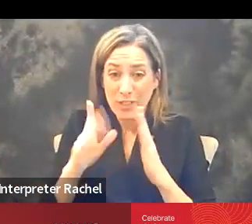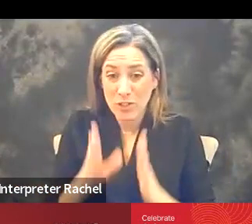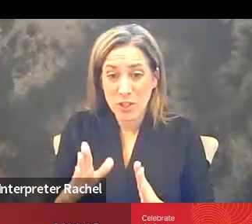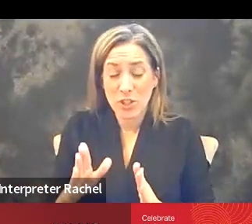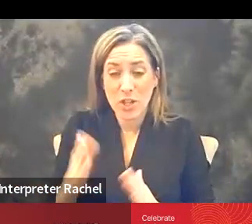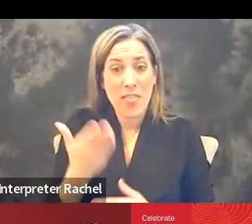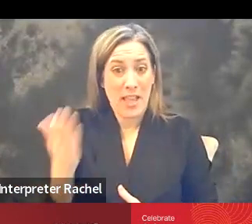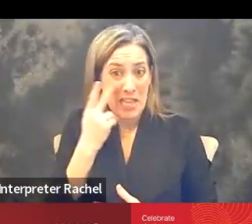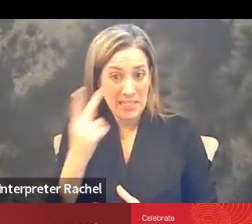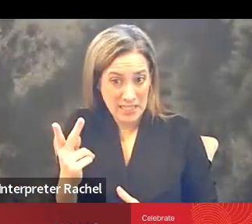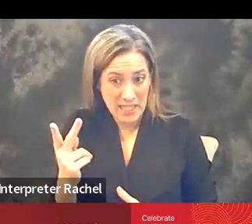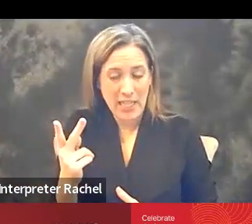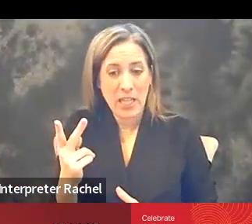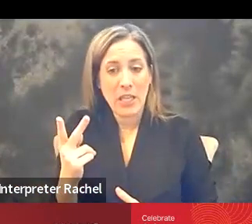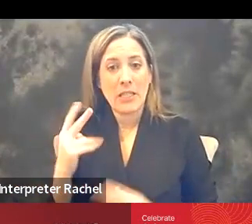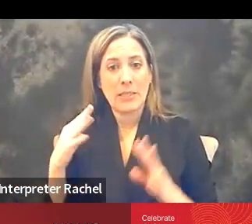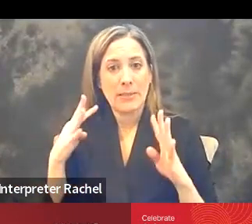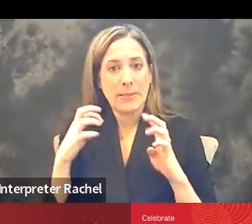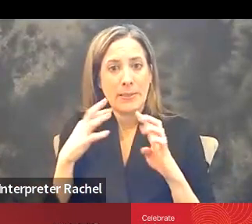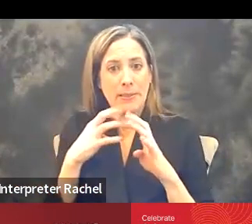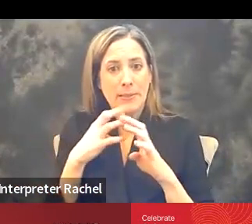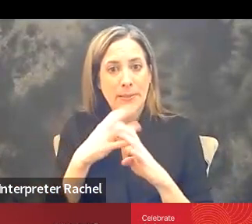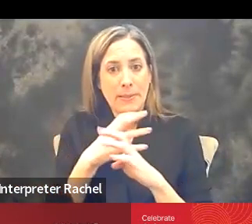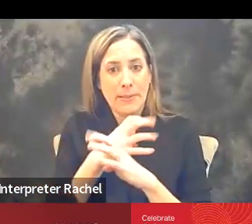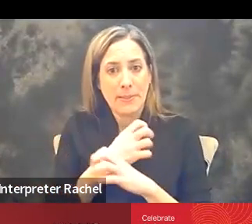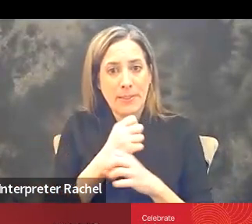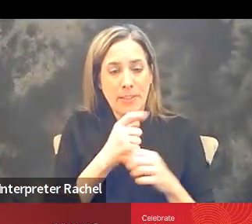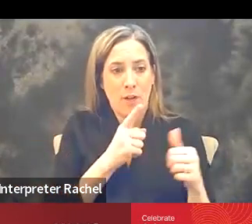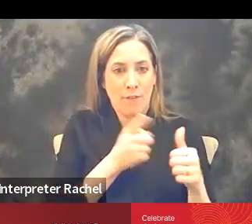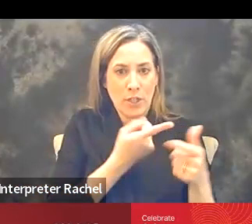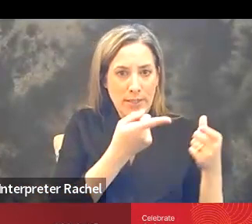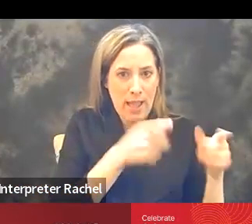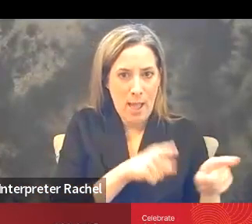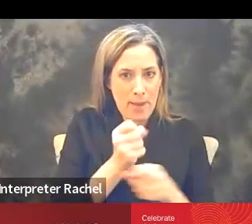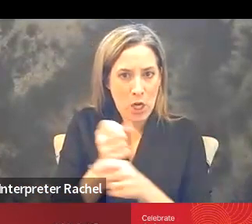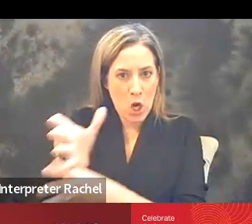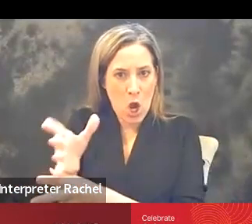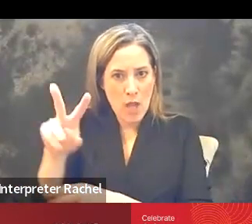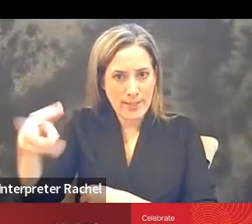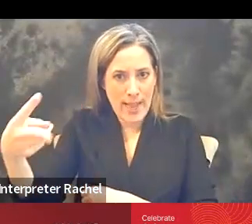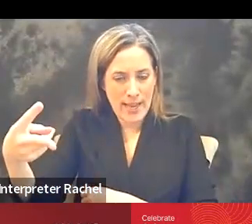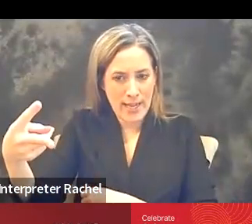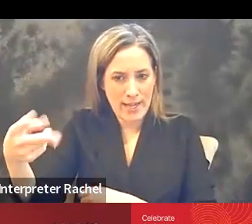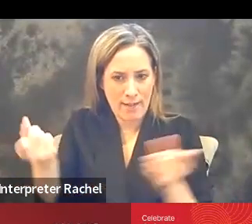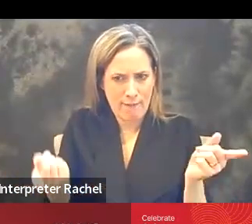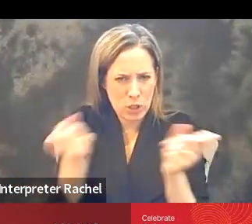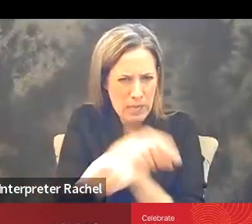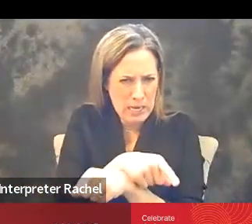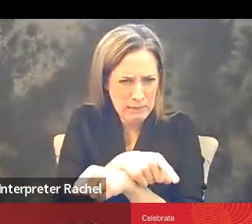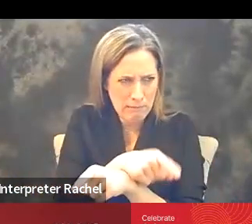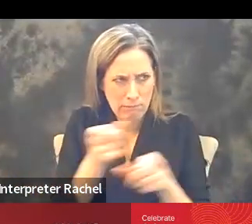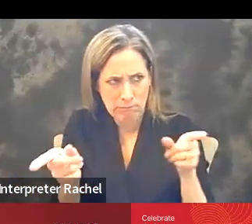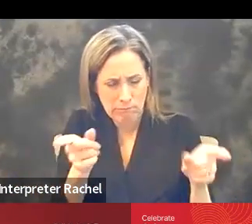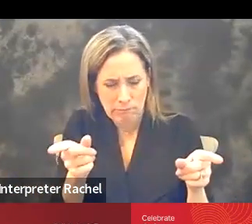is it's a very complicated chain of causality. And so it's very difficult to do kind of the types of studies that we like to do